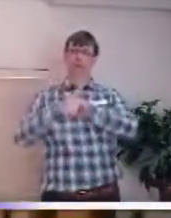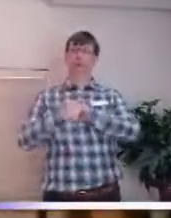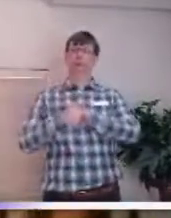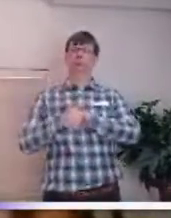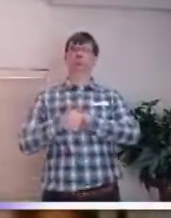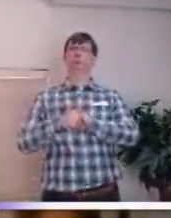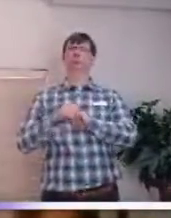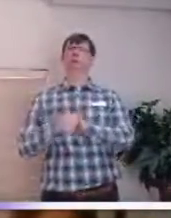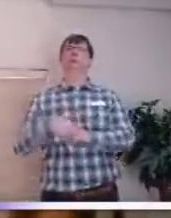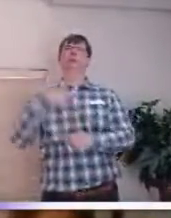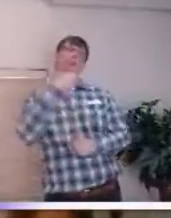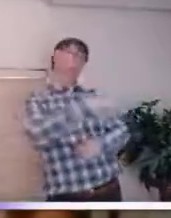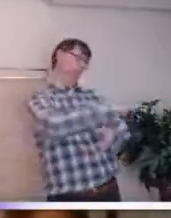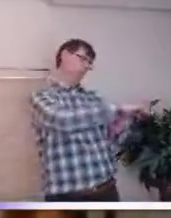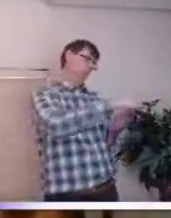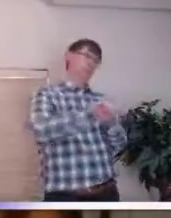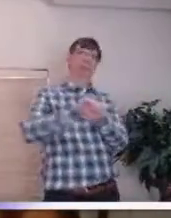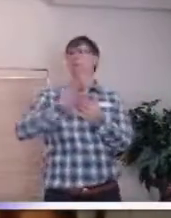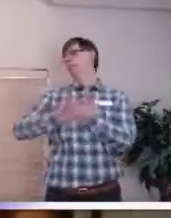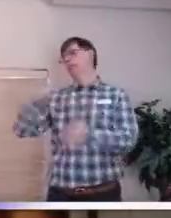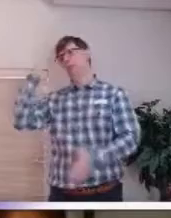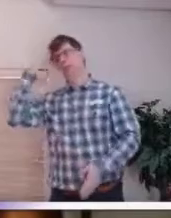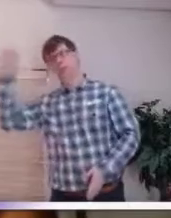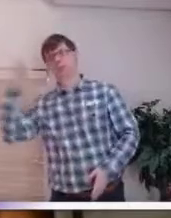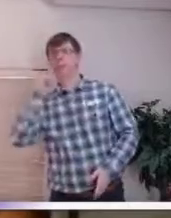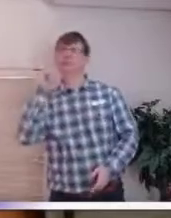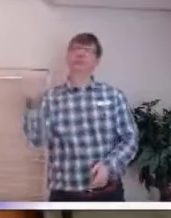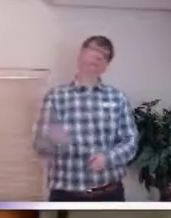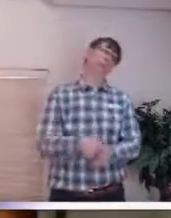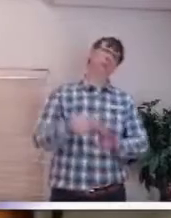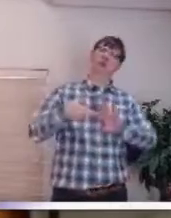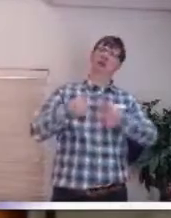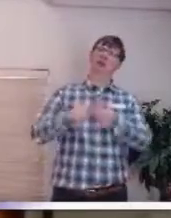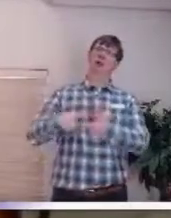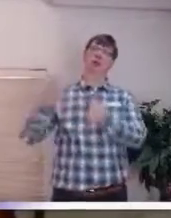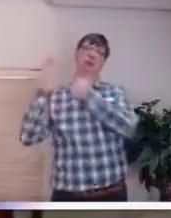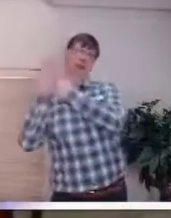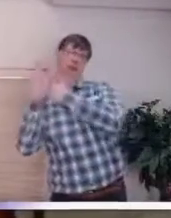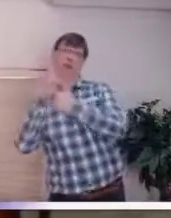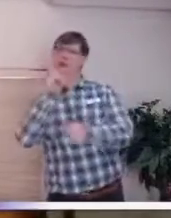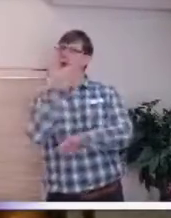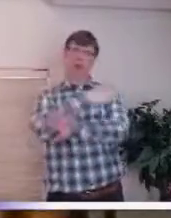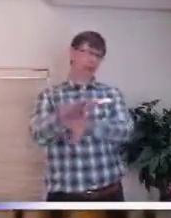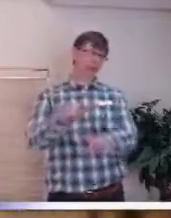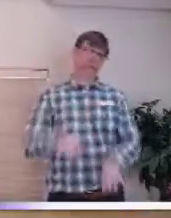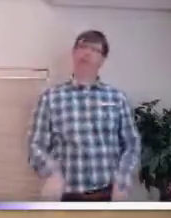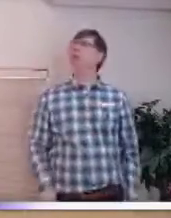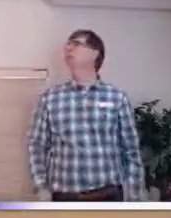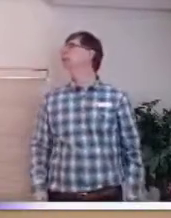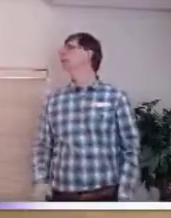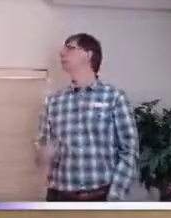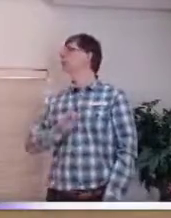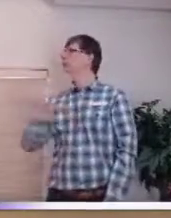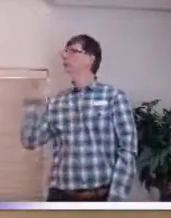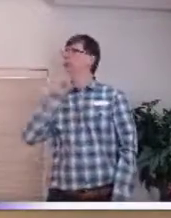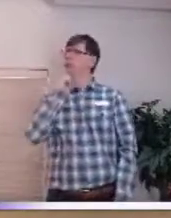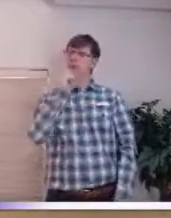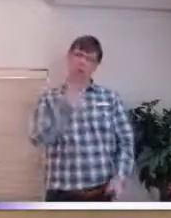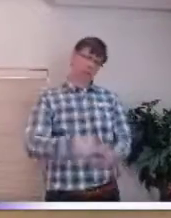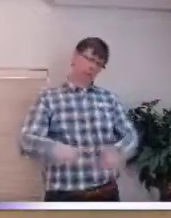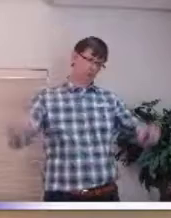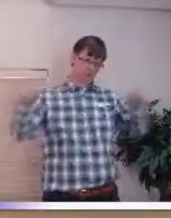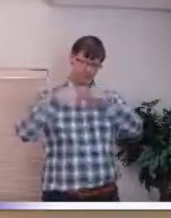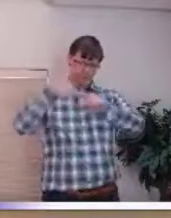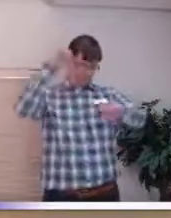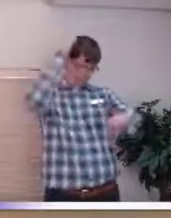peace. I don't think there's anything like it. I really don't. Because when I'm in that state